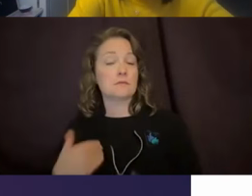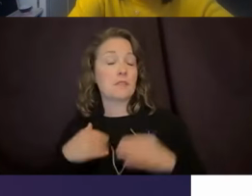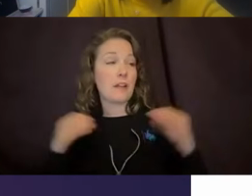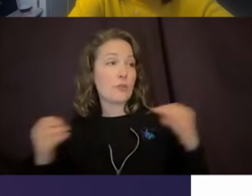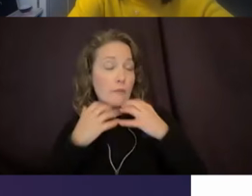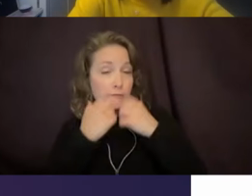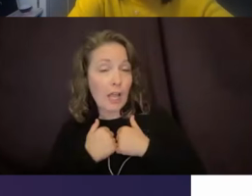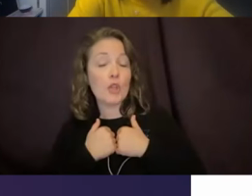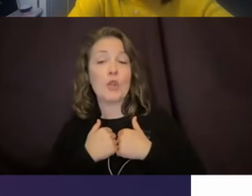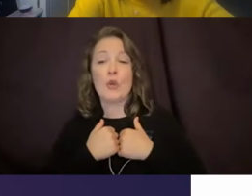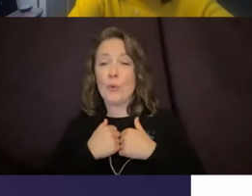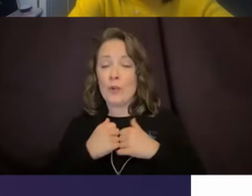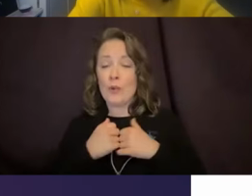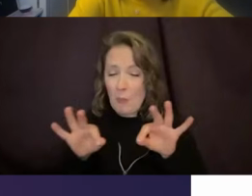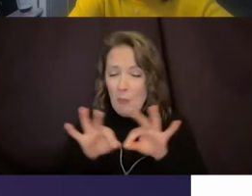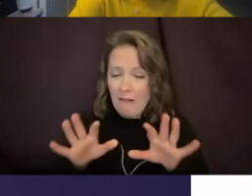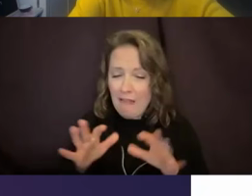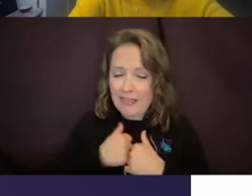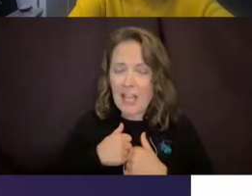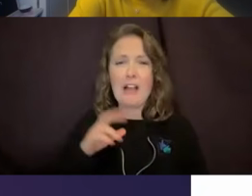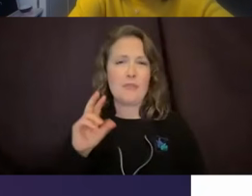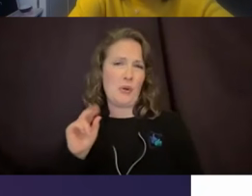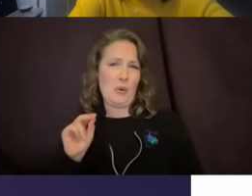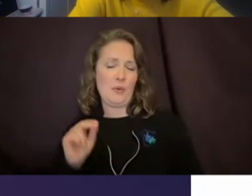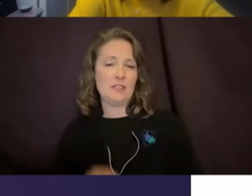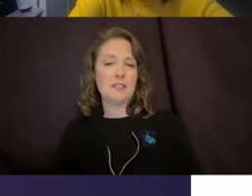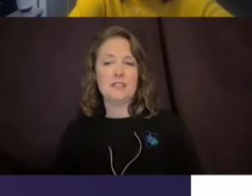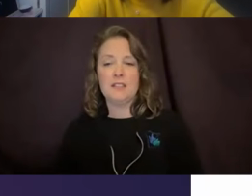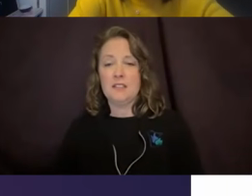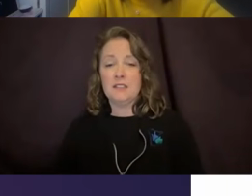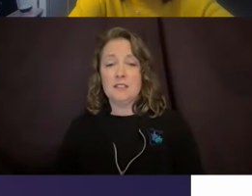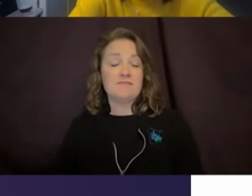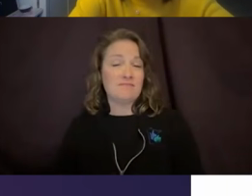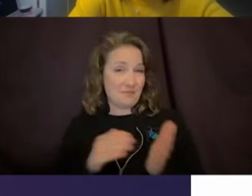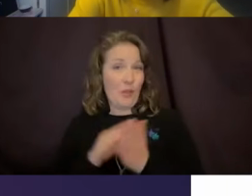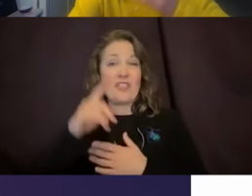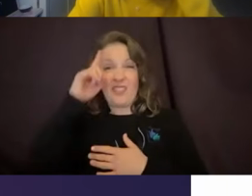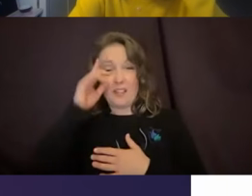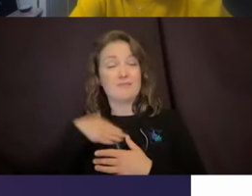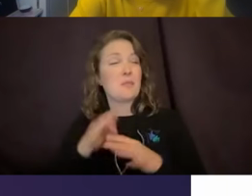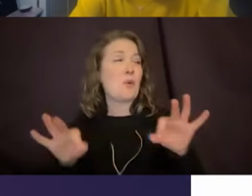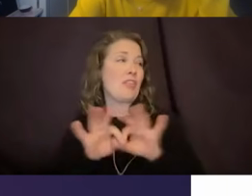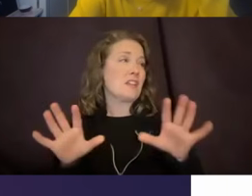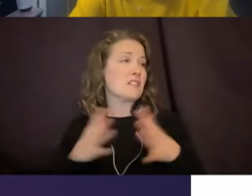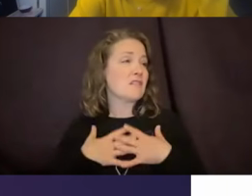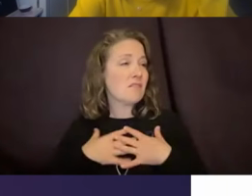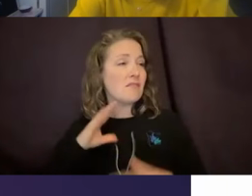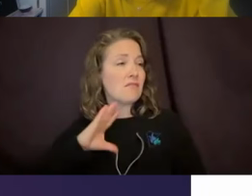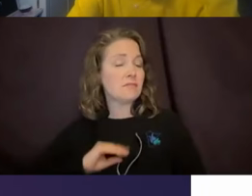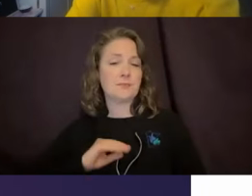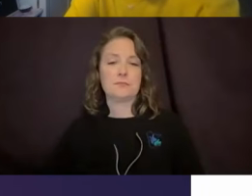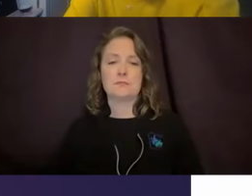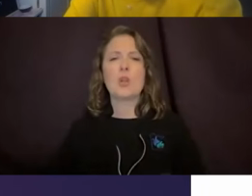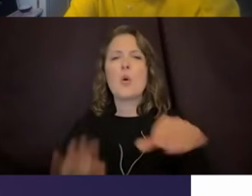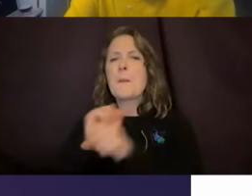value. They might say they think that they're worthless. And make sure you're sending your message